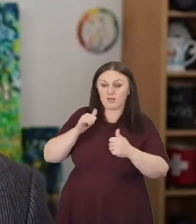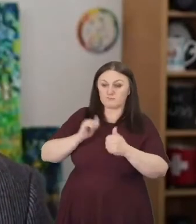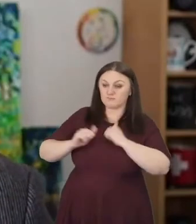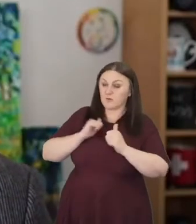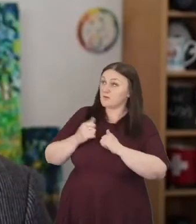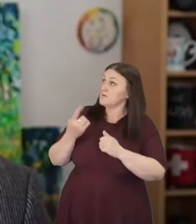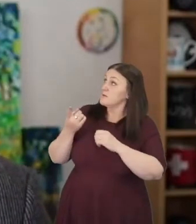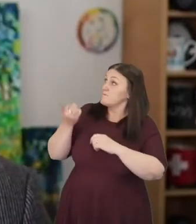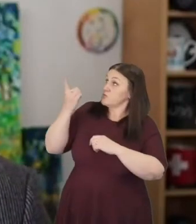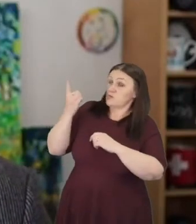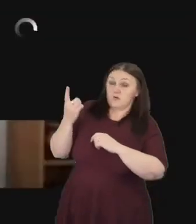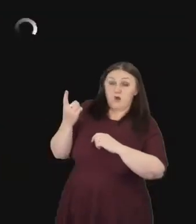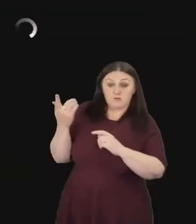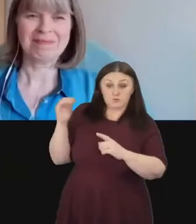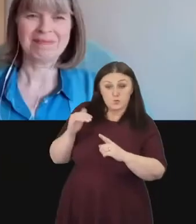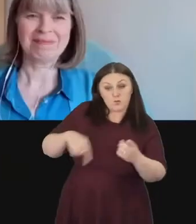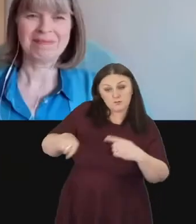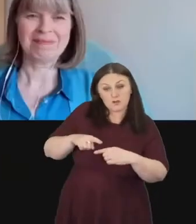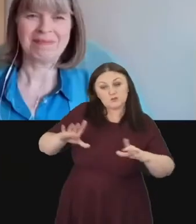Thank you.